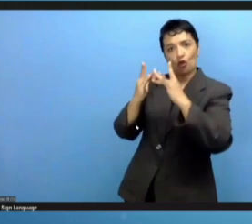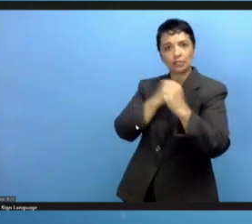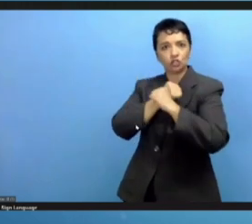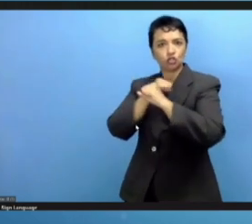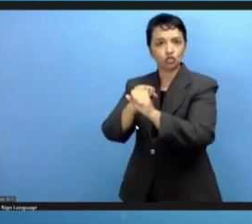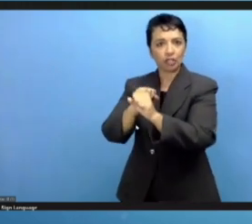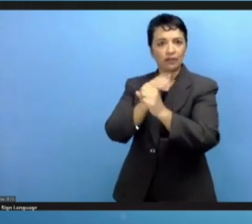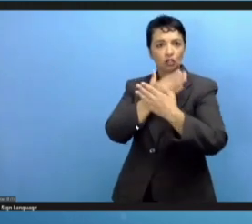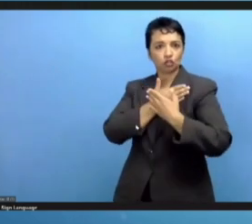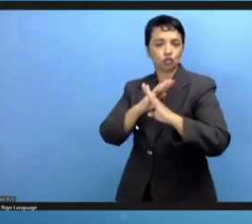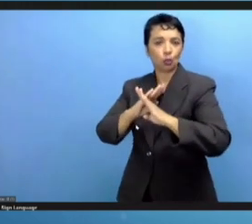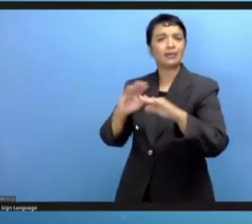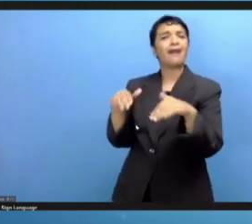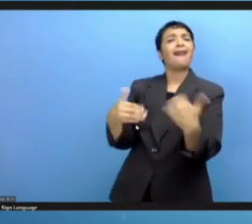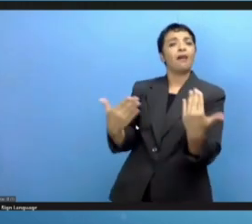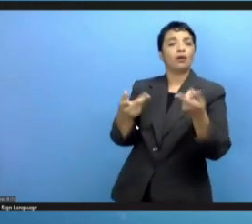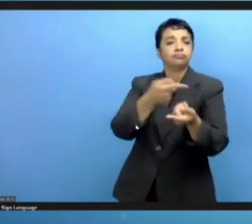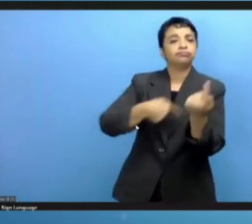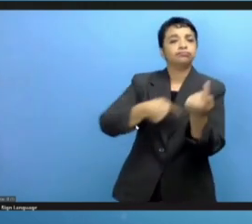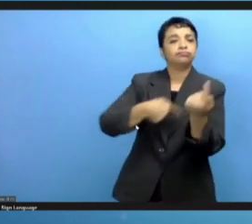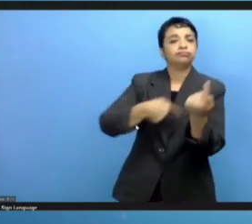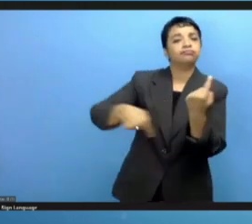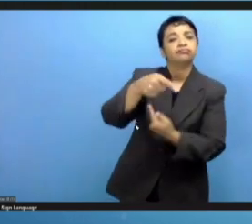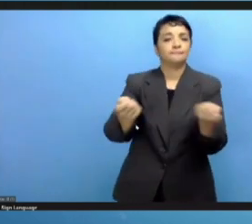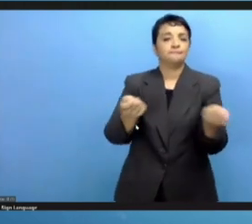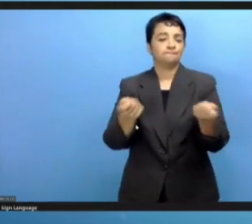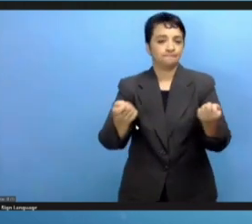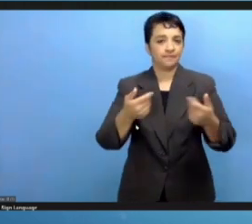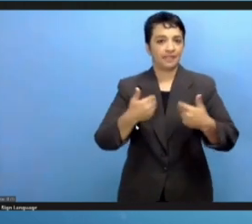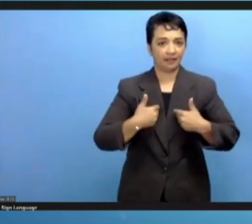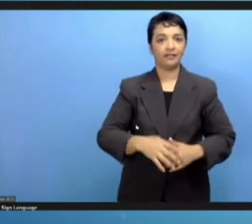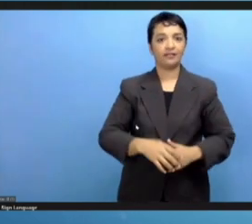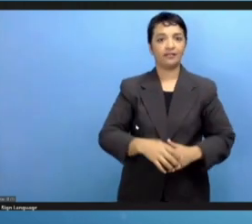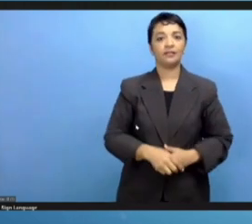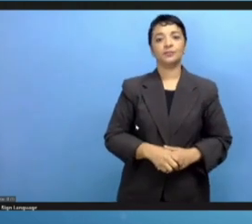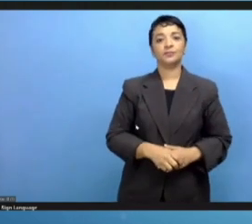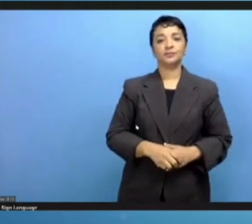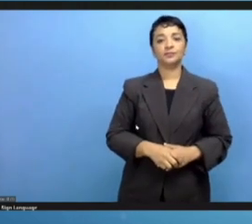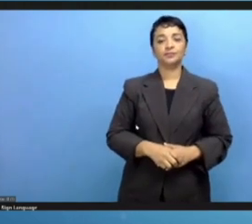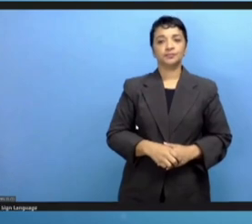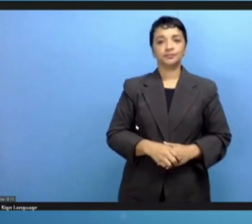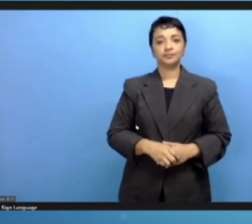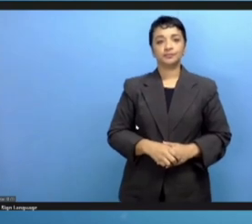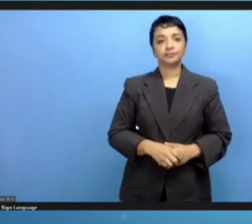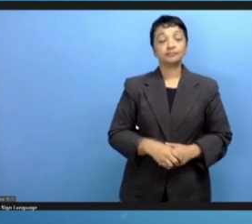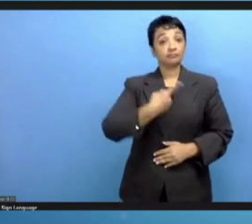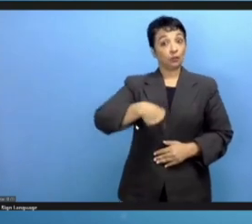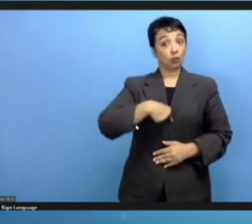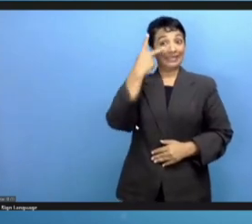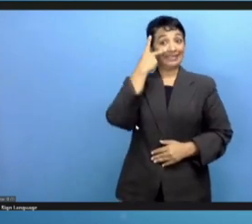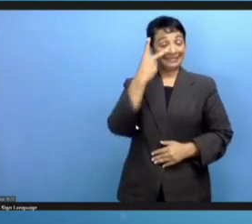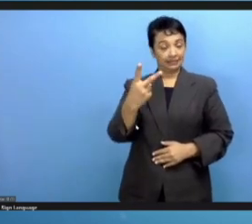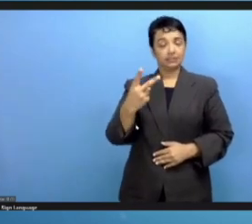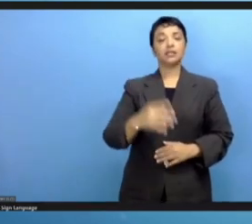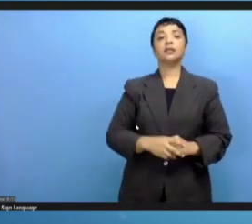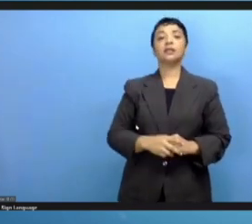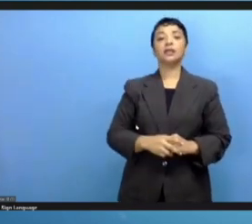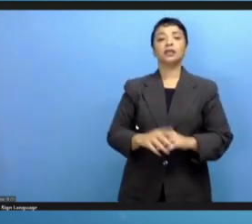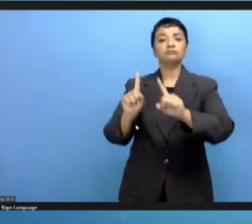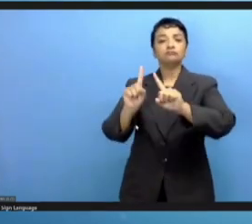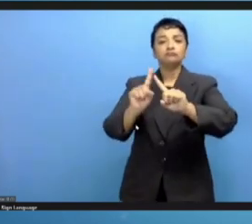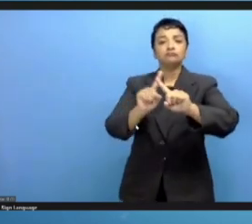Countering imbalances in ownership of submarine cables, terrestrial fiber optic networks, and data